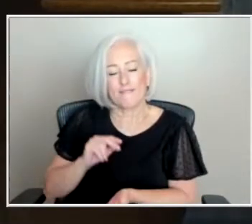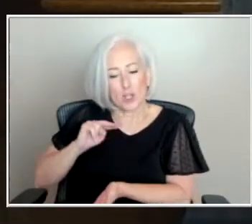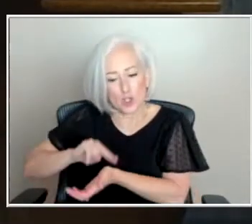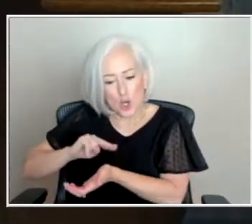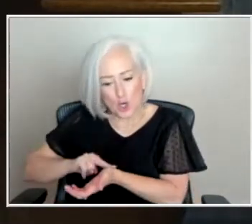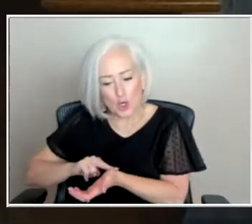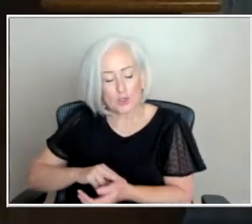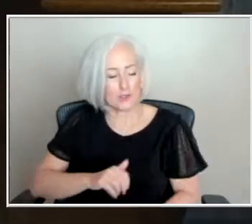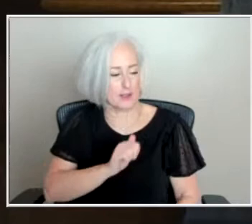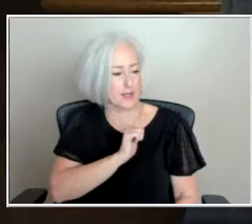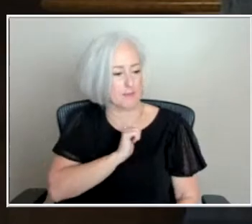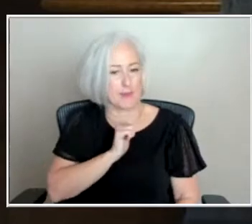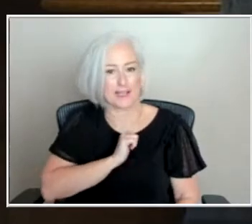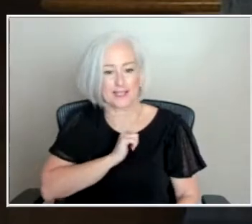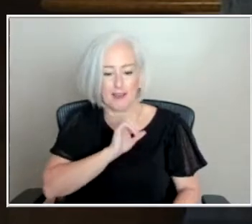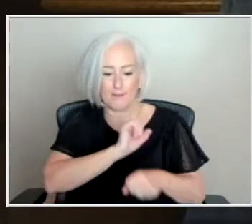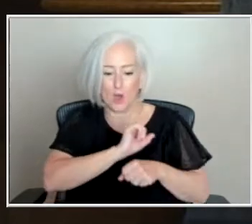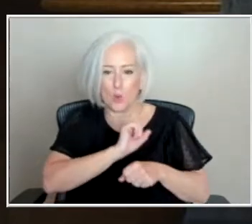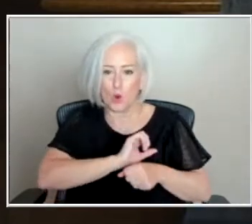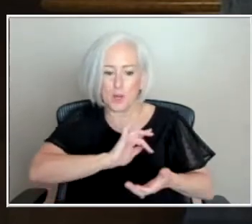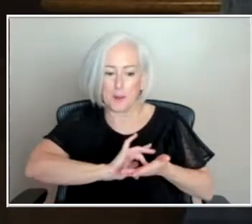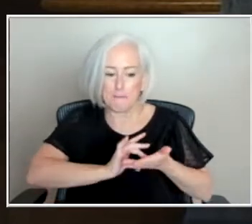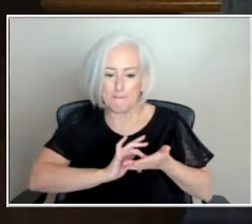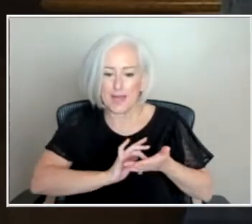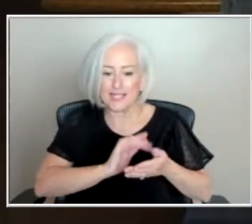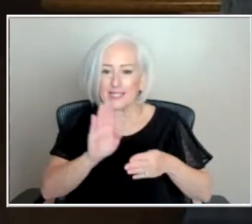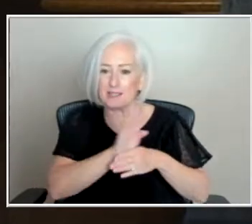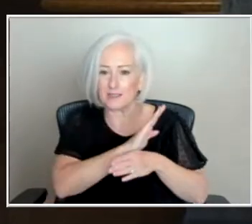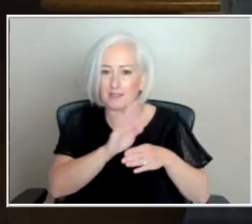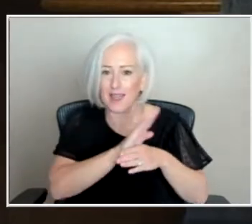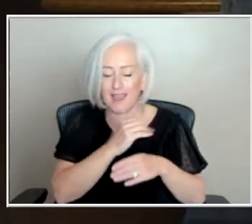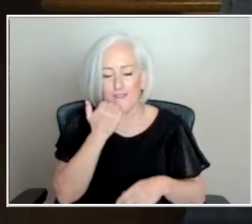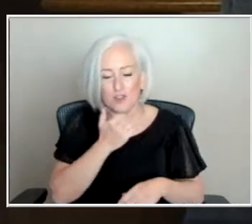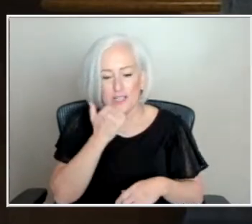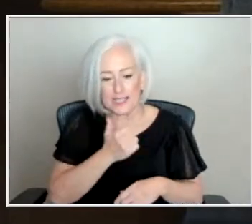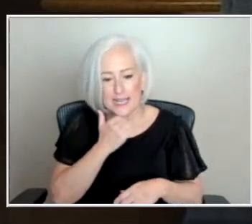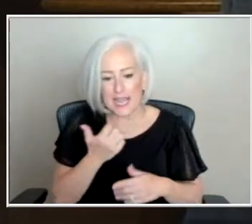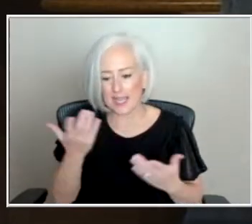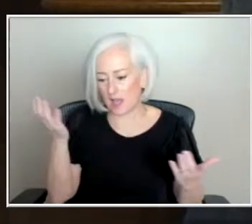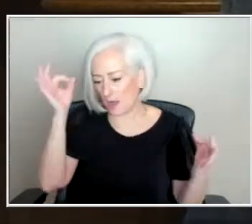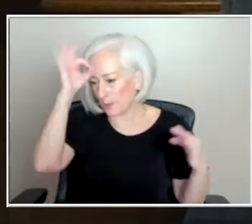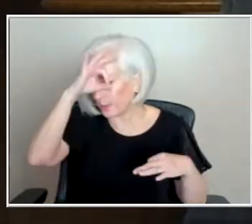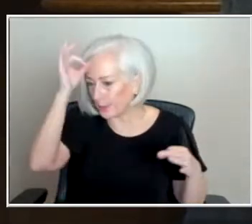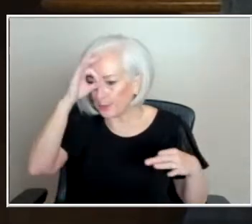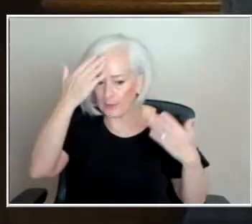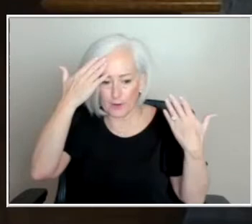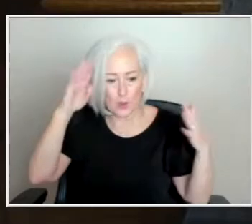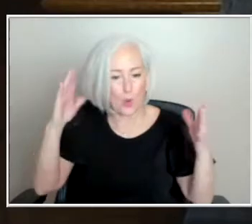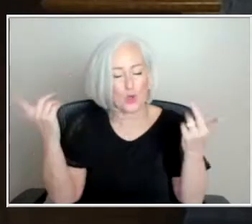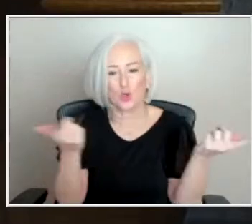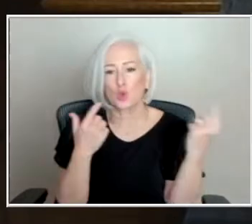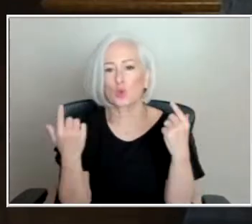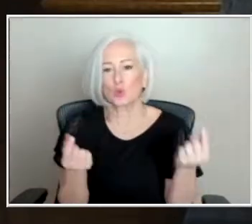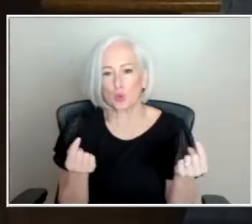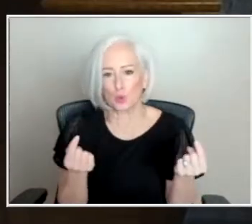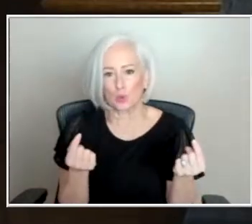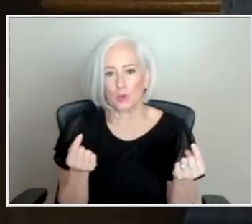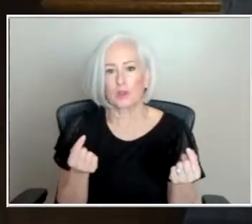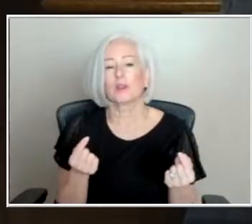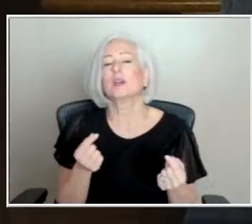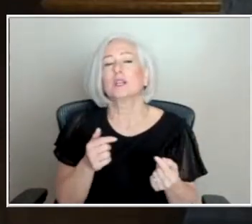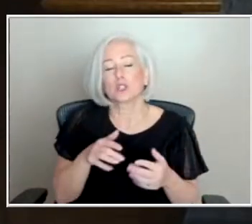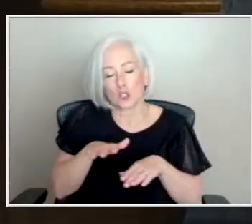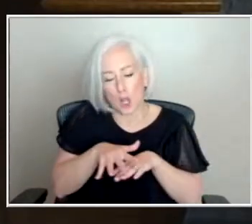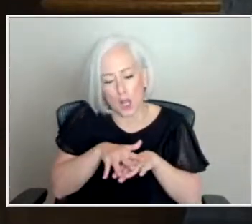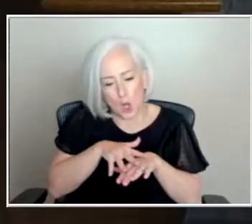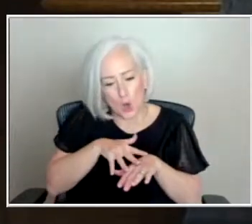company, worked with people in medicine every day, and yet we were clueless for a while. And we found our way slowly.